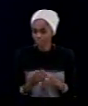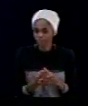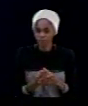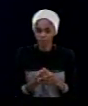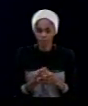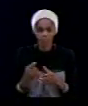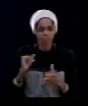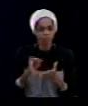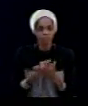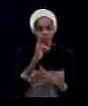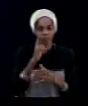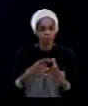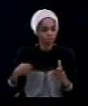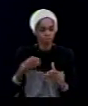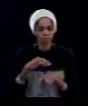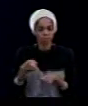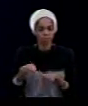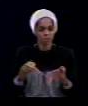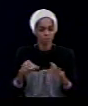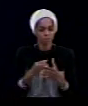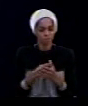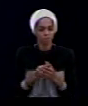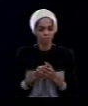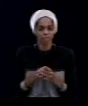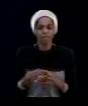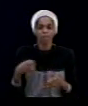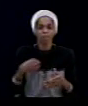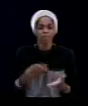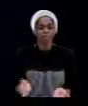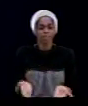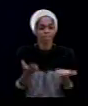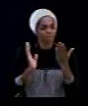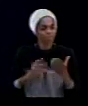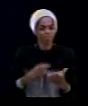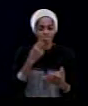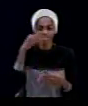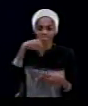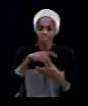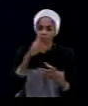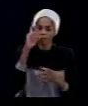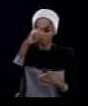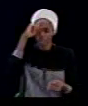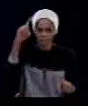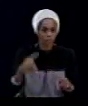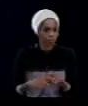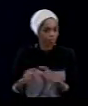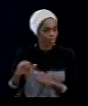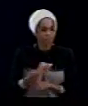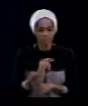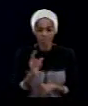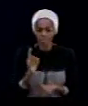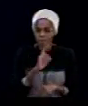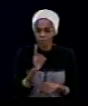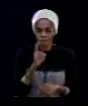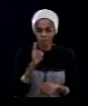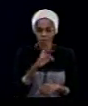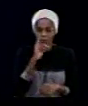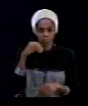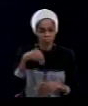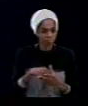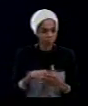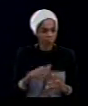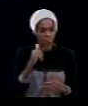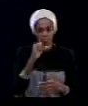going to lift up our voice with one accord. Everywhere you are, in Asia,